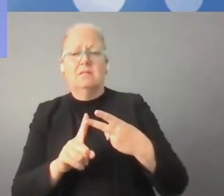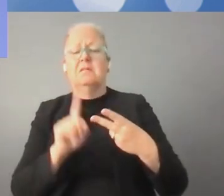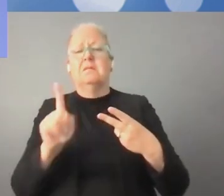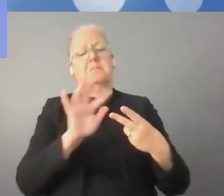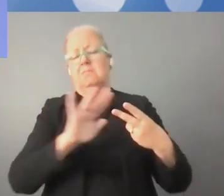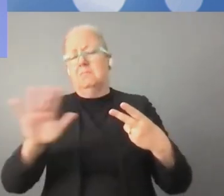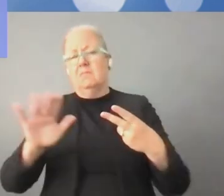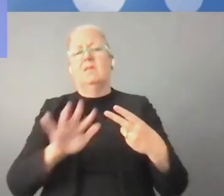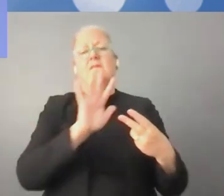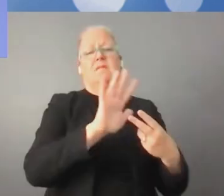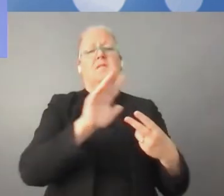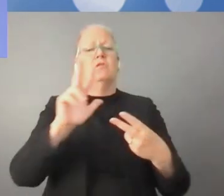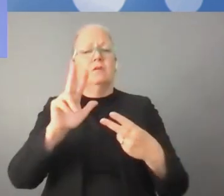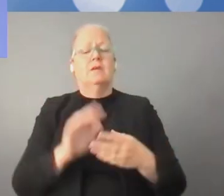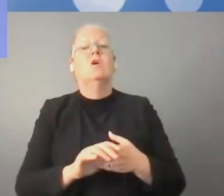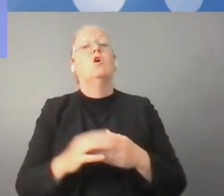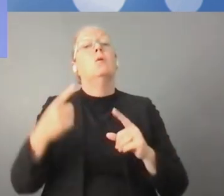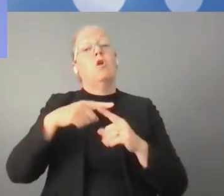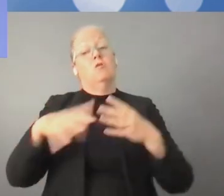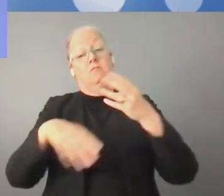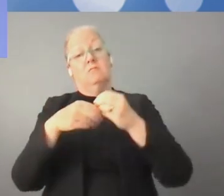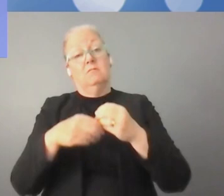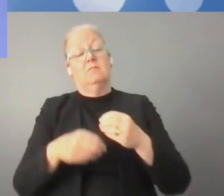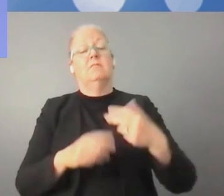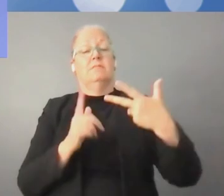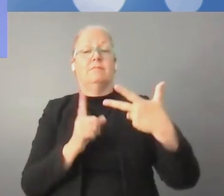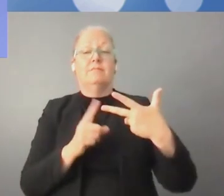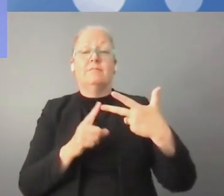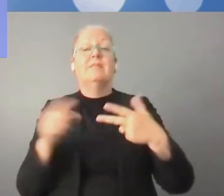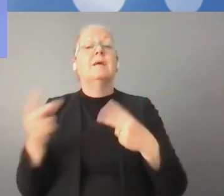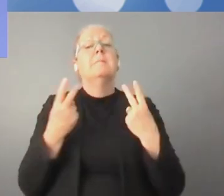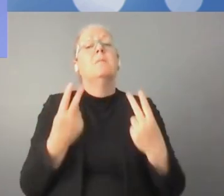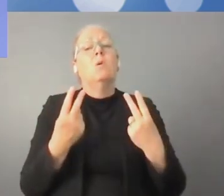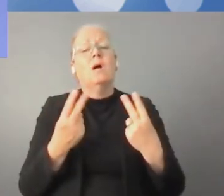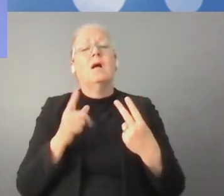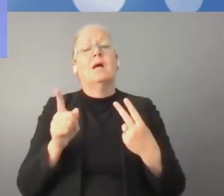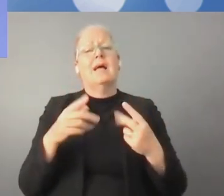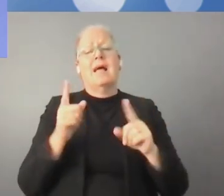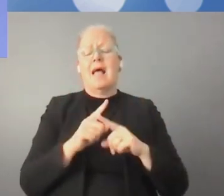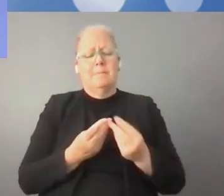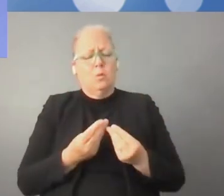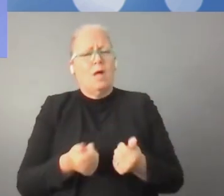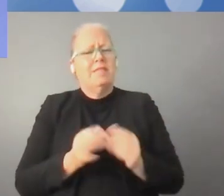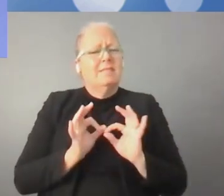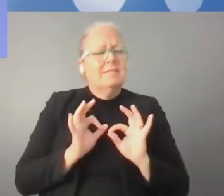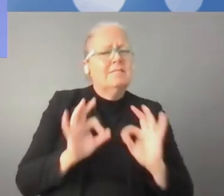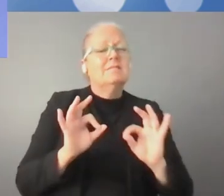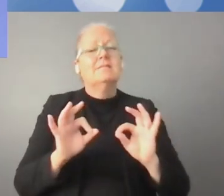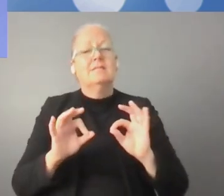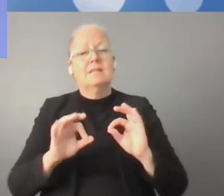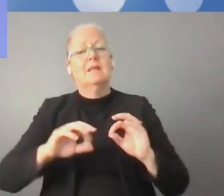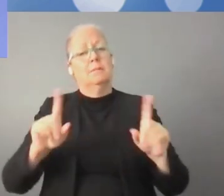53. Additionally, he will speak about the importance of quality music and music education for all of